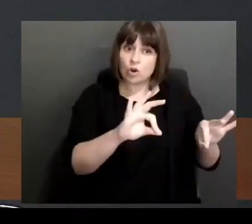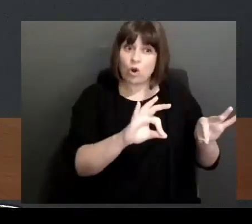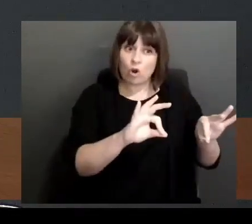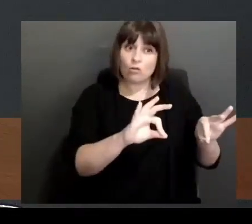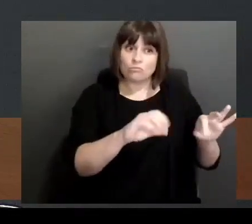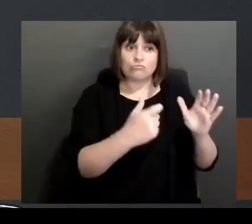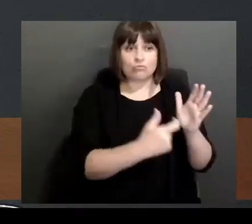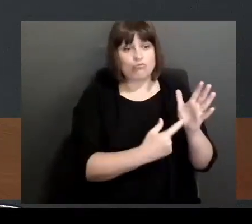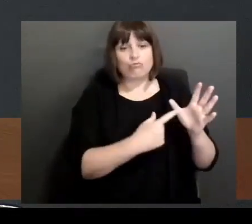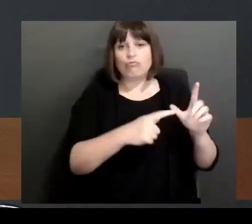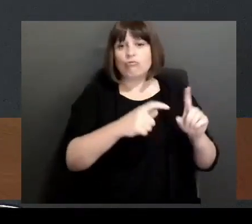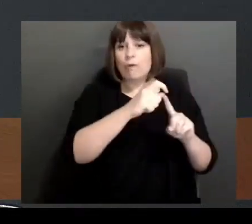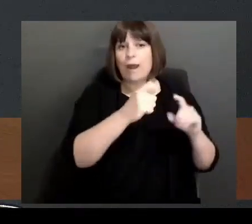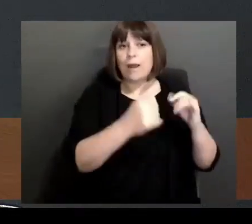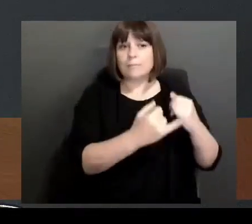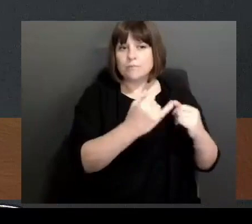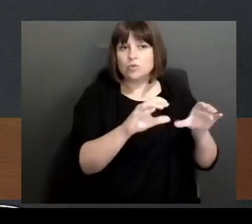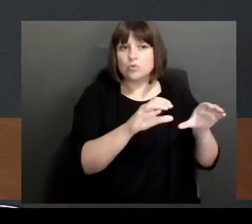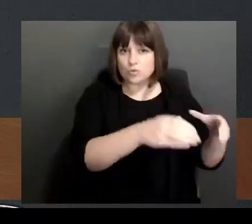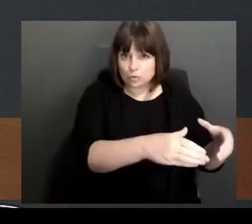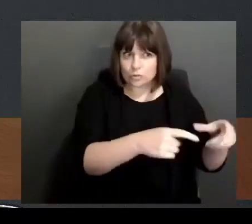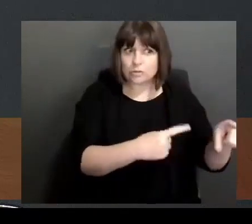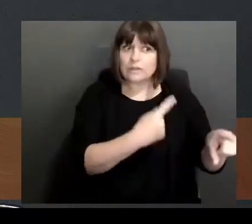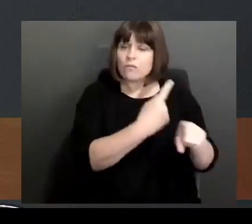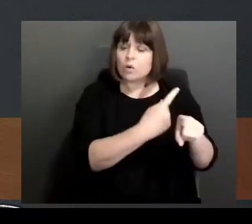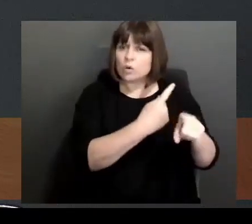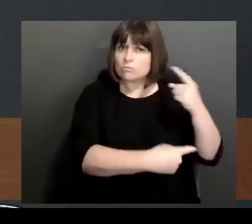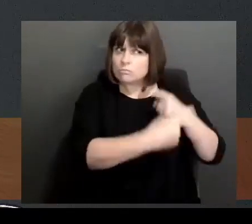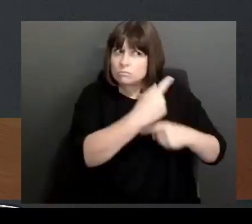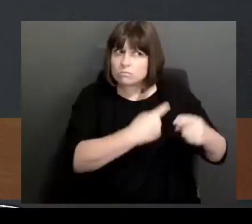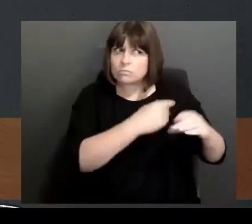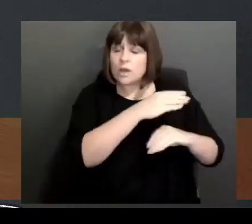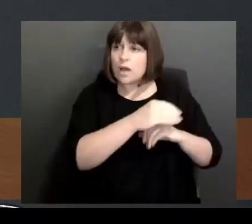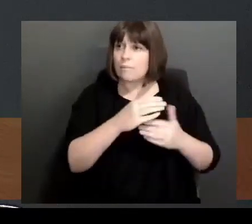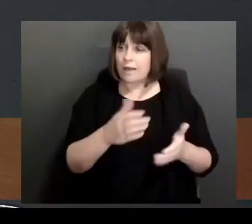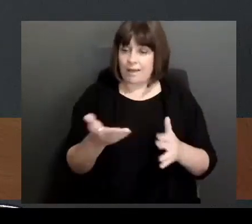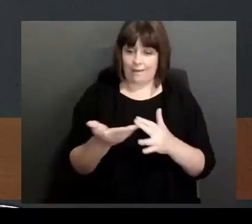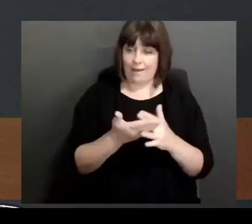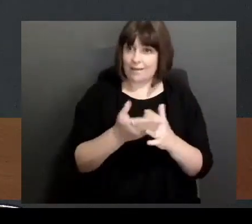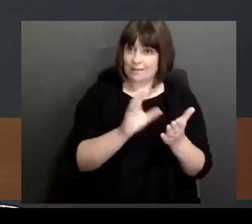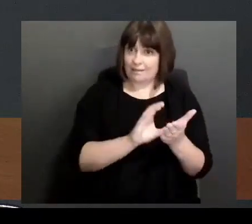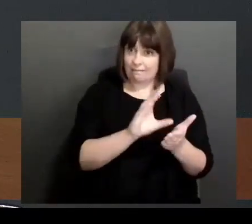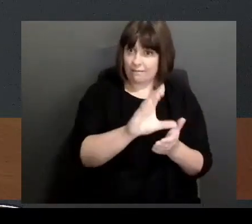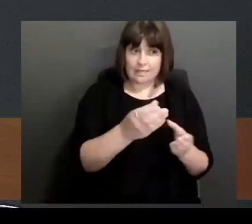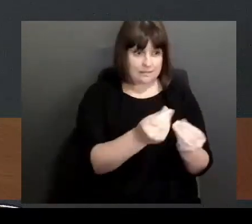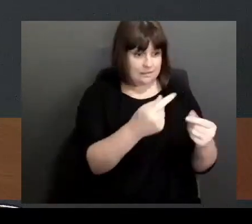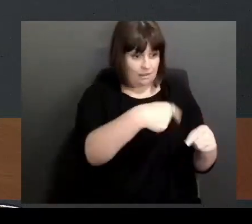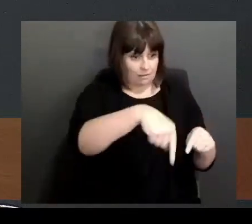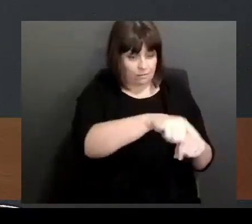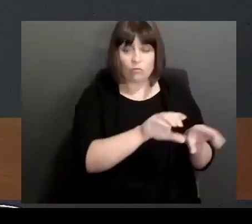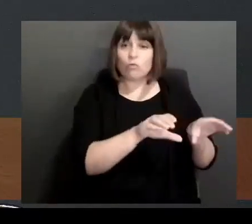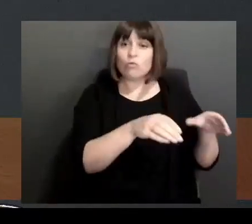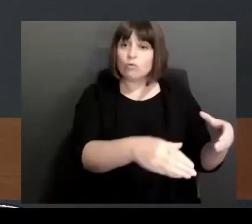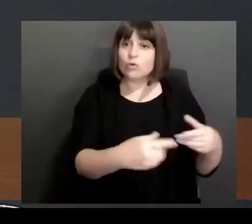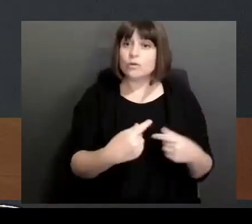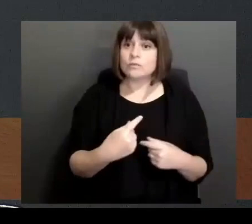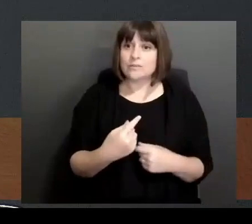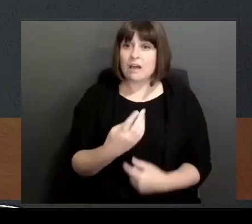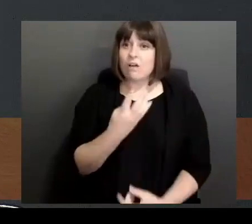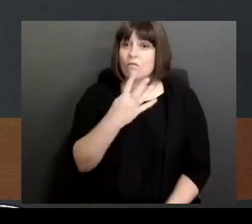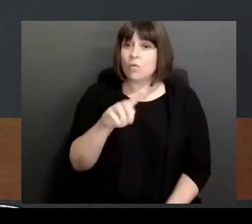funding and accessing grants in the department. And some of them are some of the traditional owner groups have 40 to